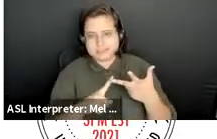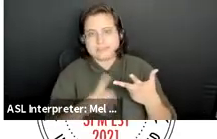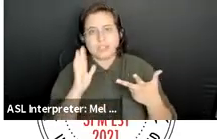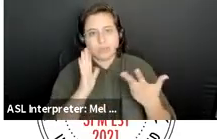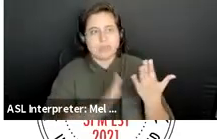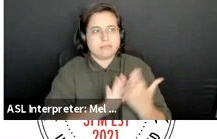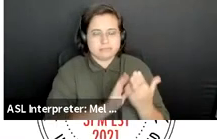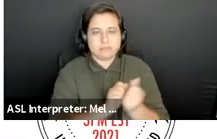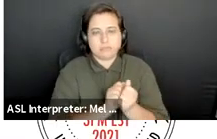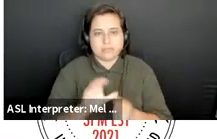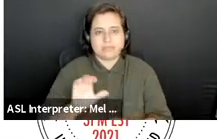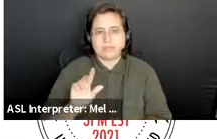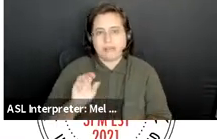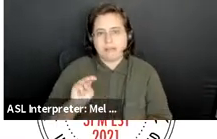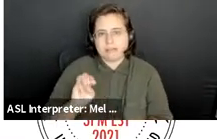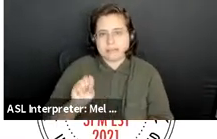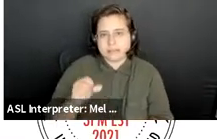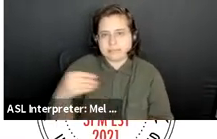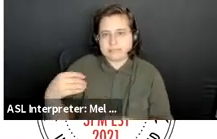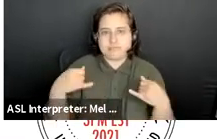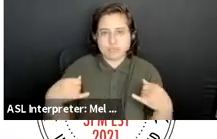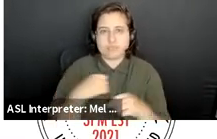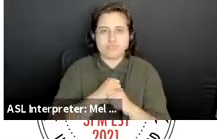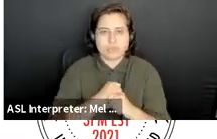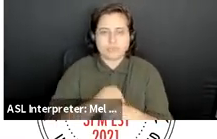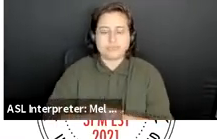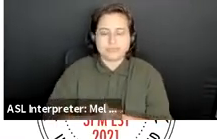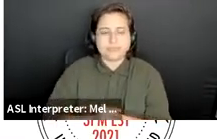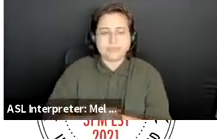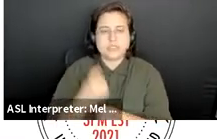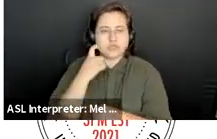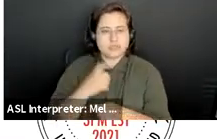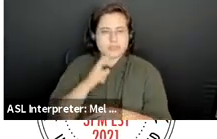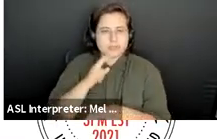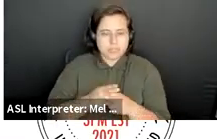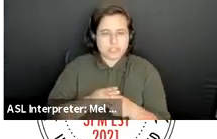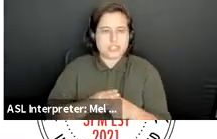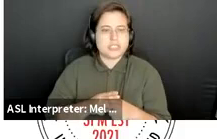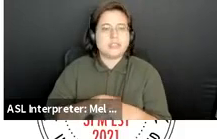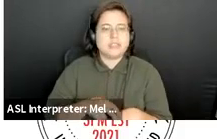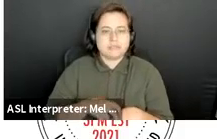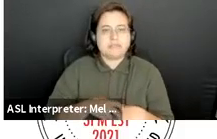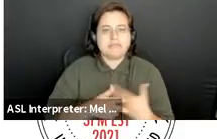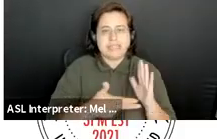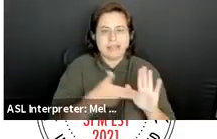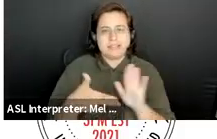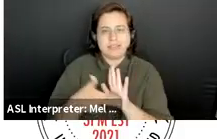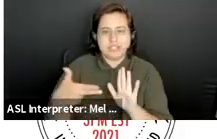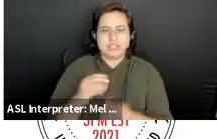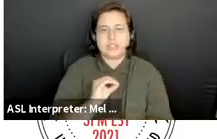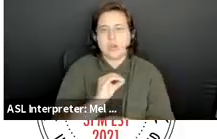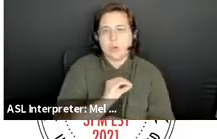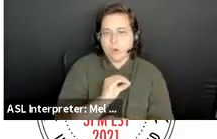Protection. So as I mentioned just a moment ago, the main classifications that we're discussing are O's and